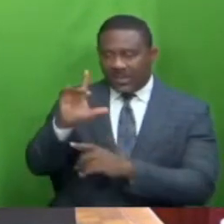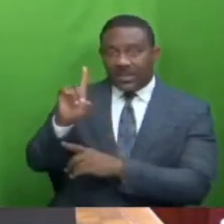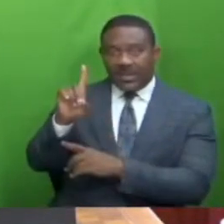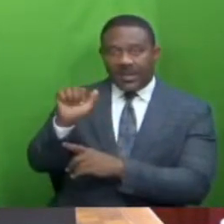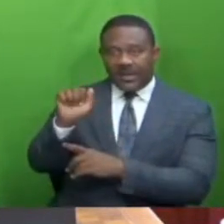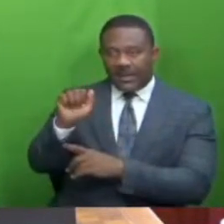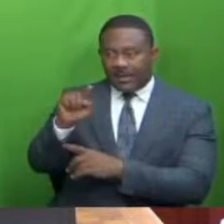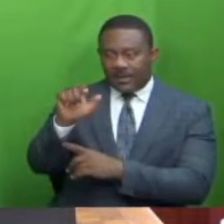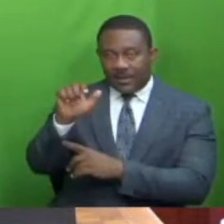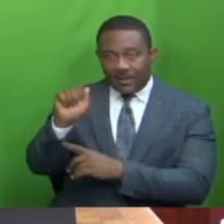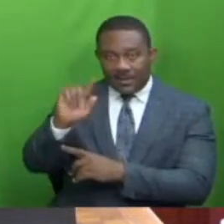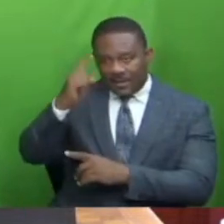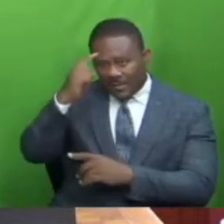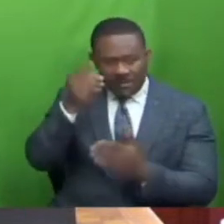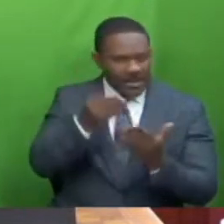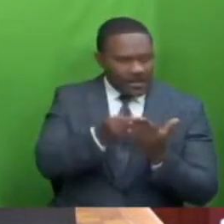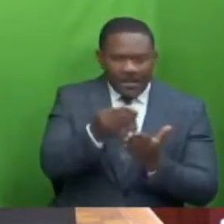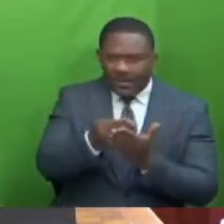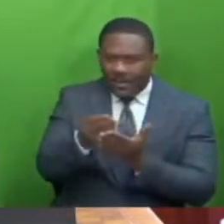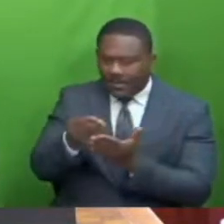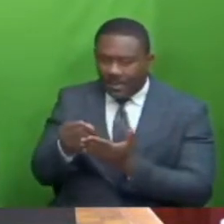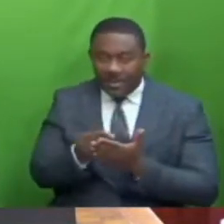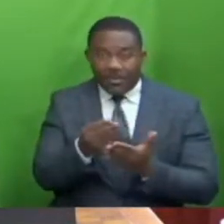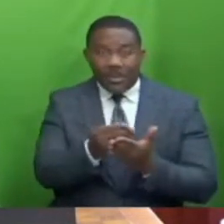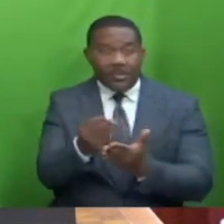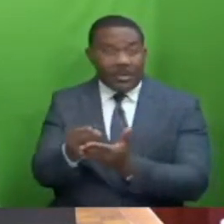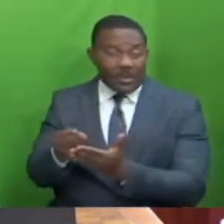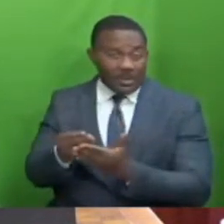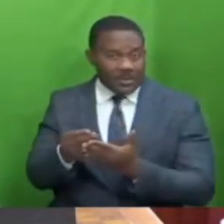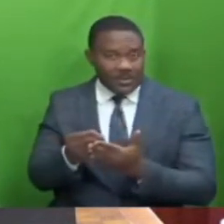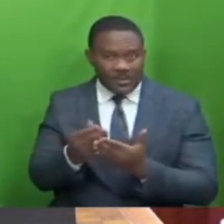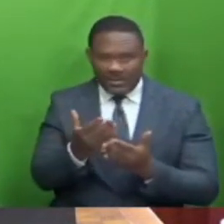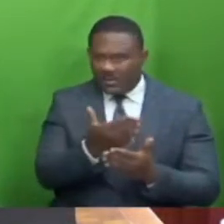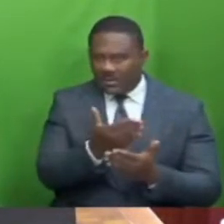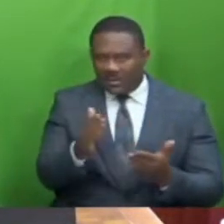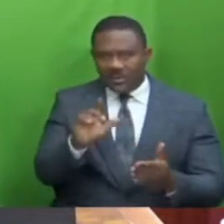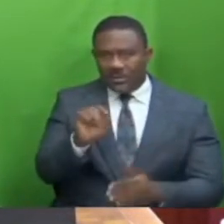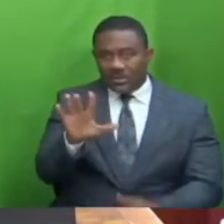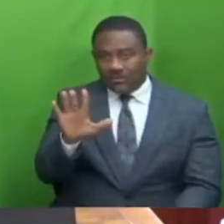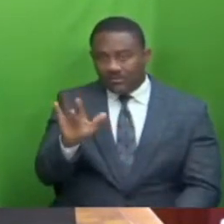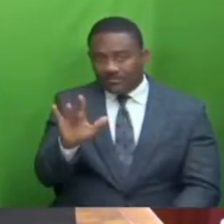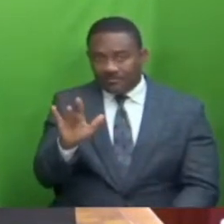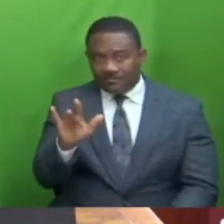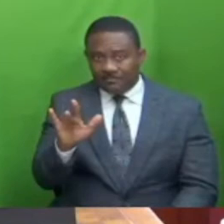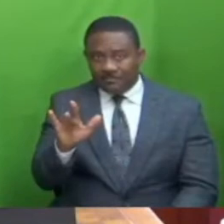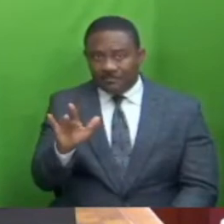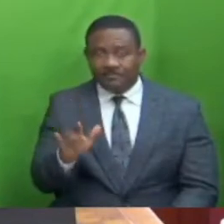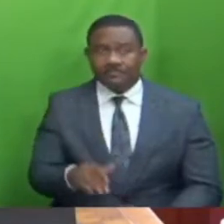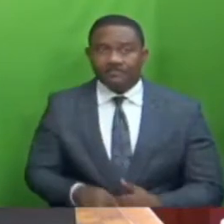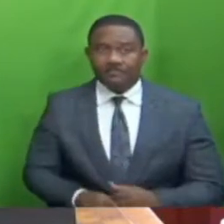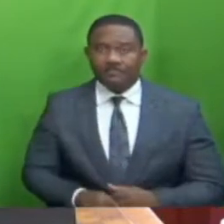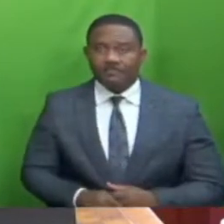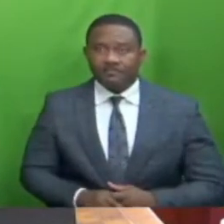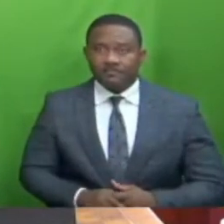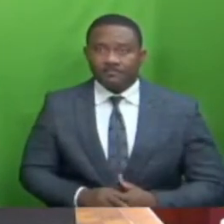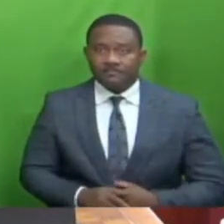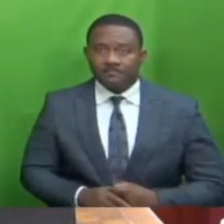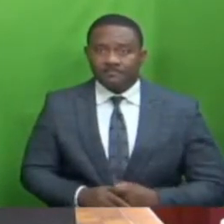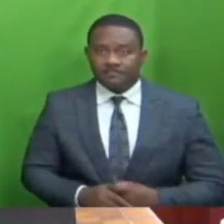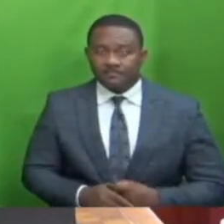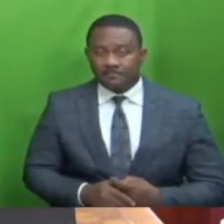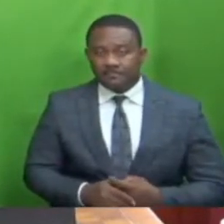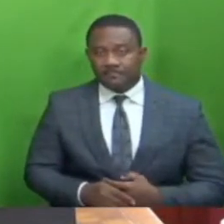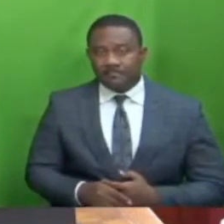on government fiscal operation for the first half of 2023 indicate: 1. A slower pace